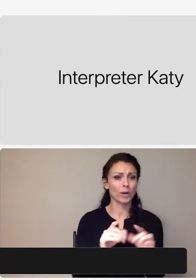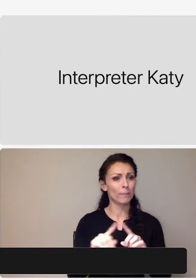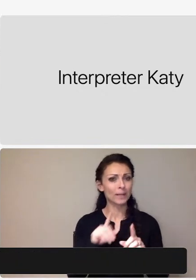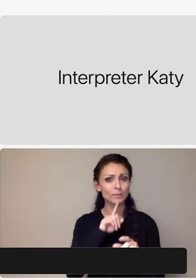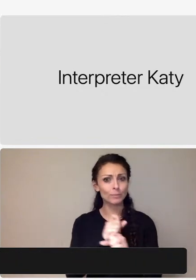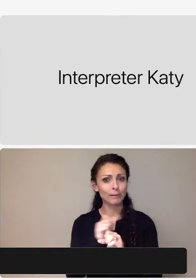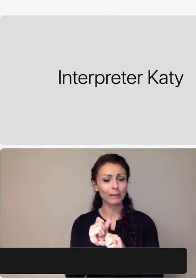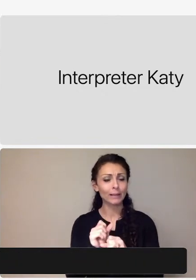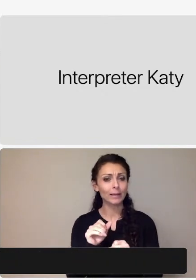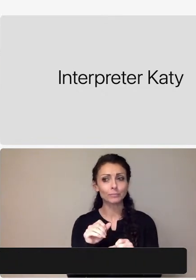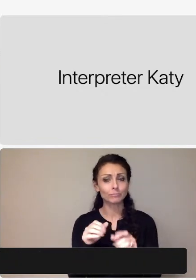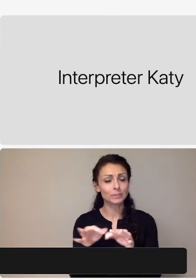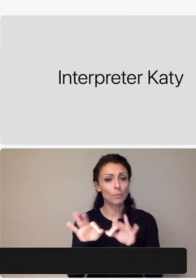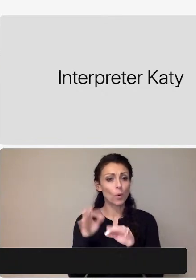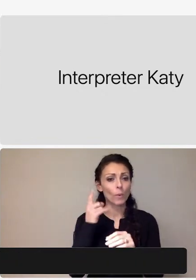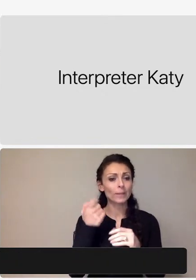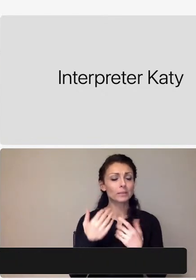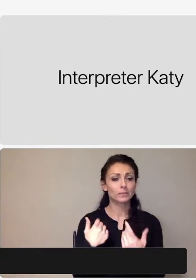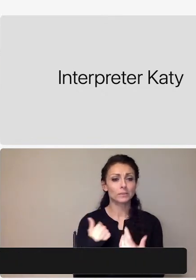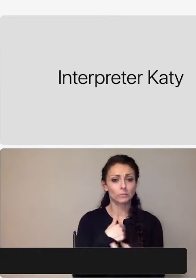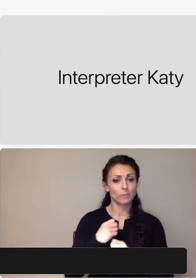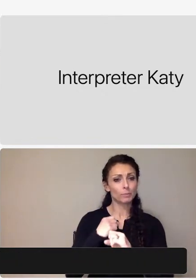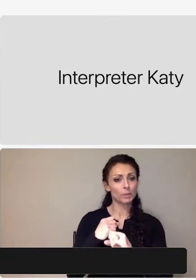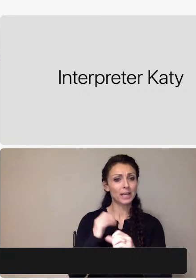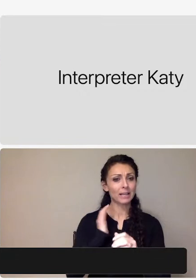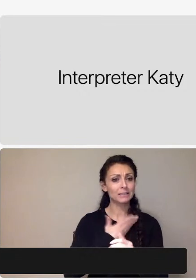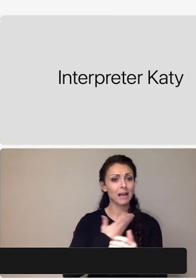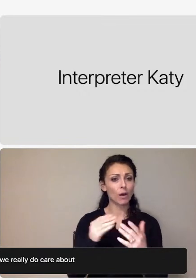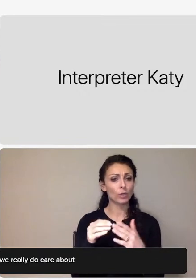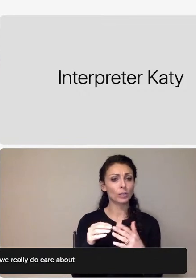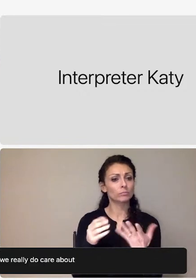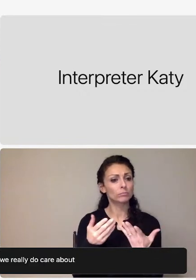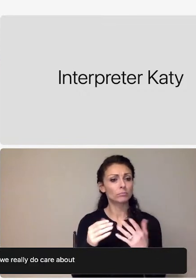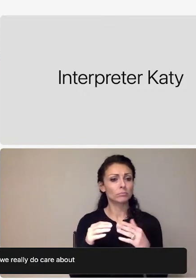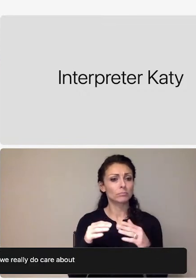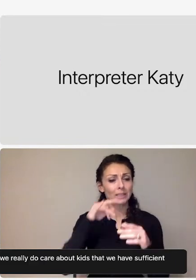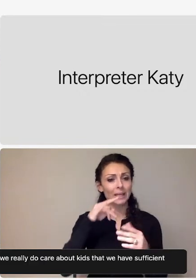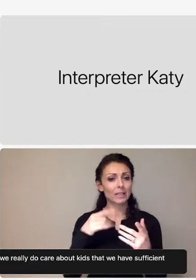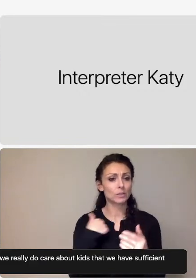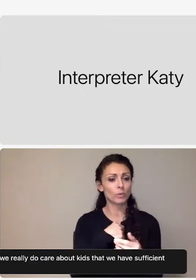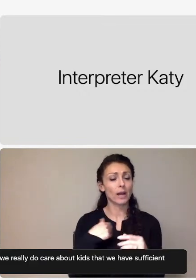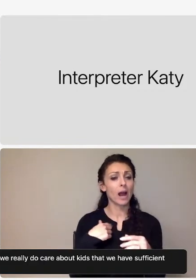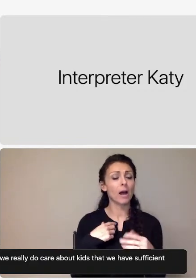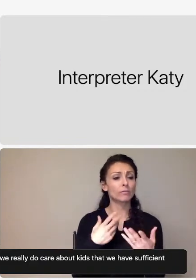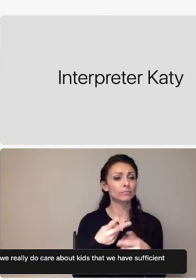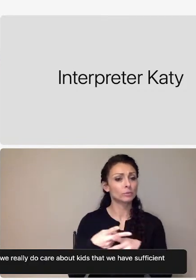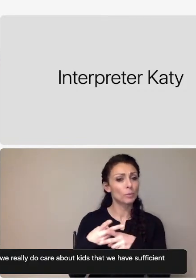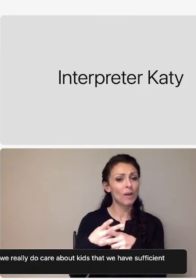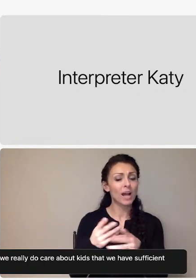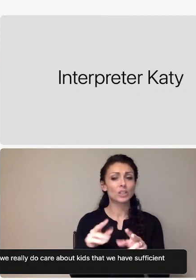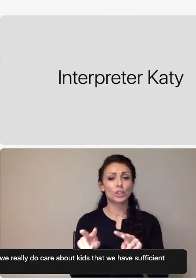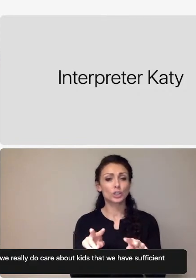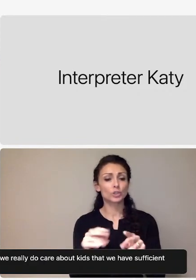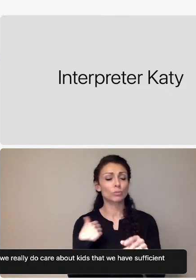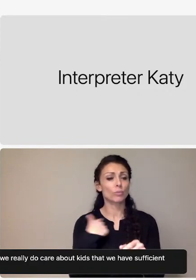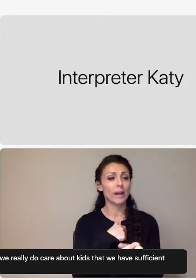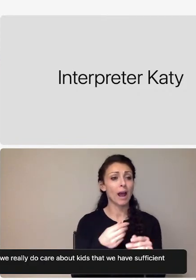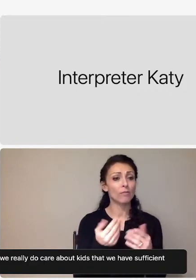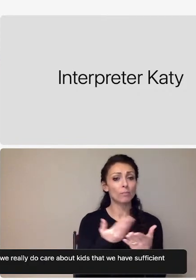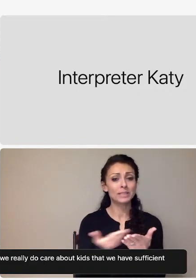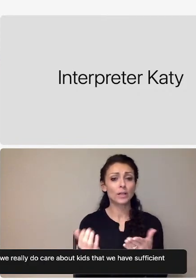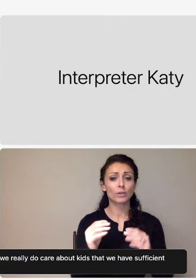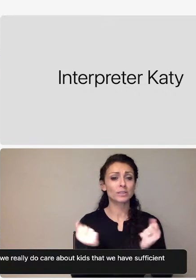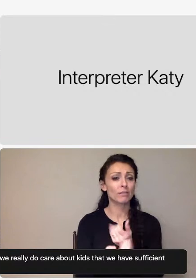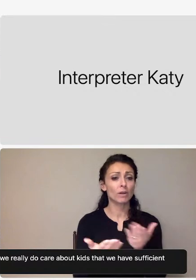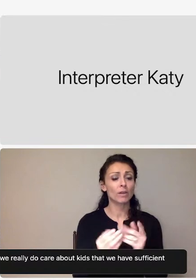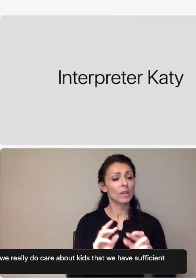protect our kids and it's to show that we really do care about kids that we have sufficient materials we're ready for them in their classroom each and every day